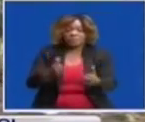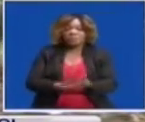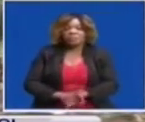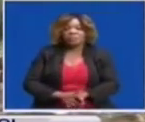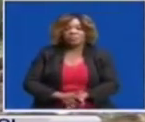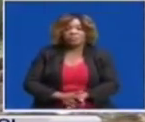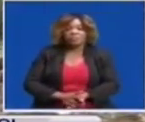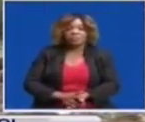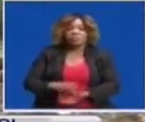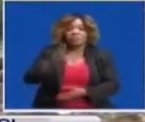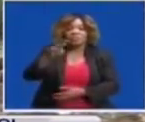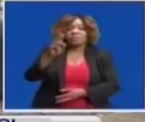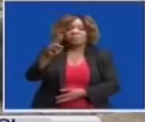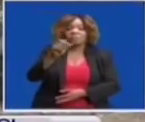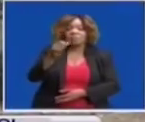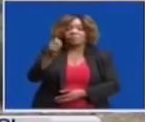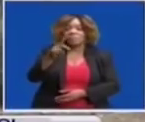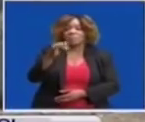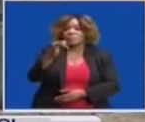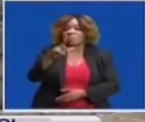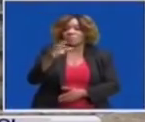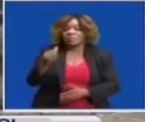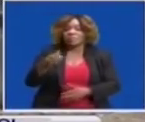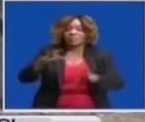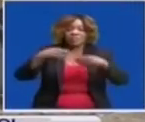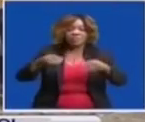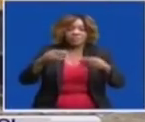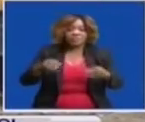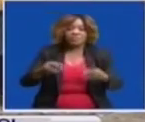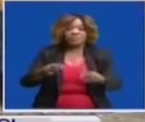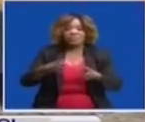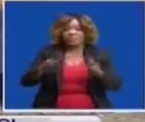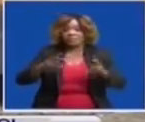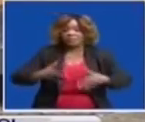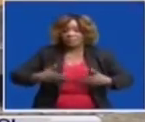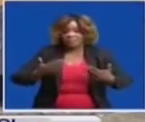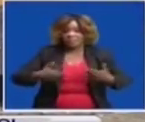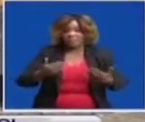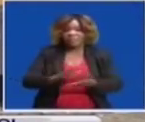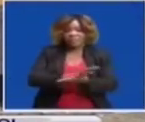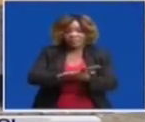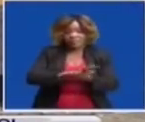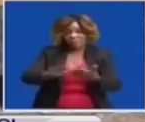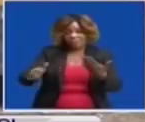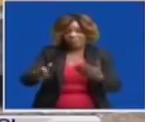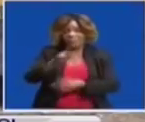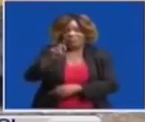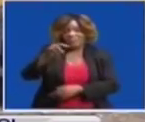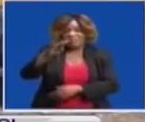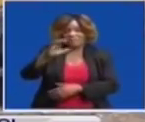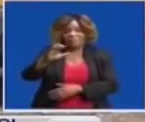and another one in Wozakile were cleared during today's exercise. Paul Sharala, ZNBC News in